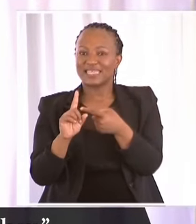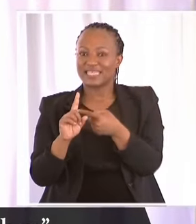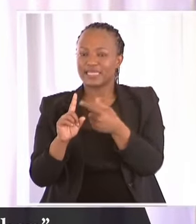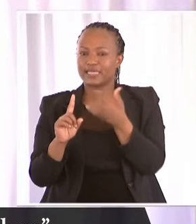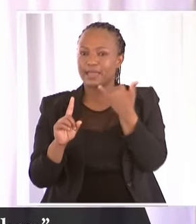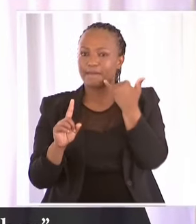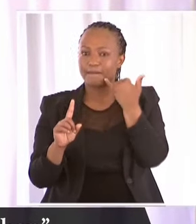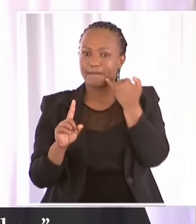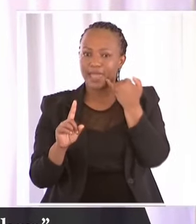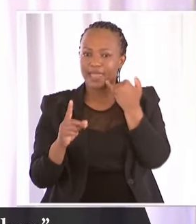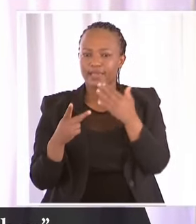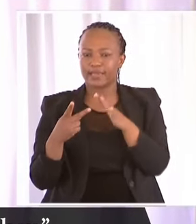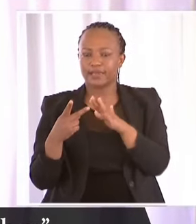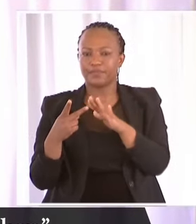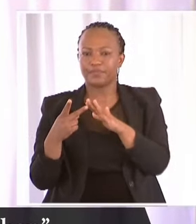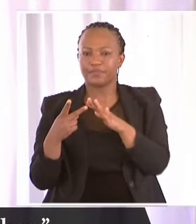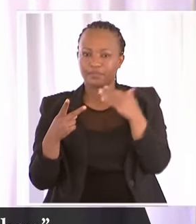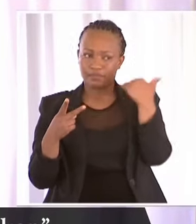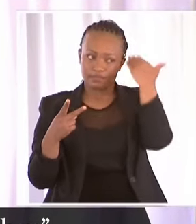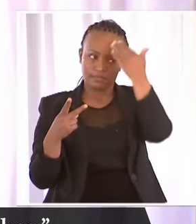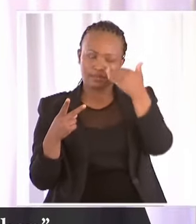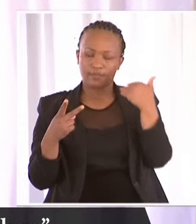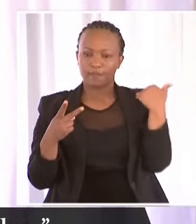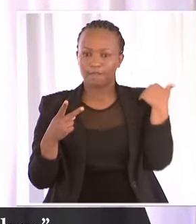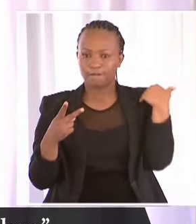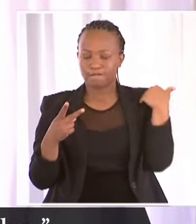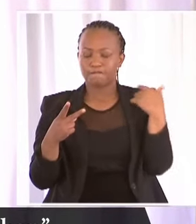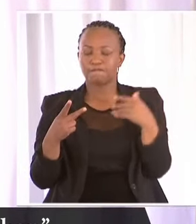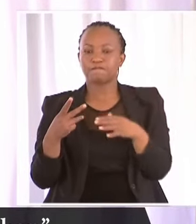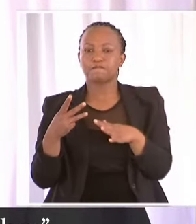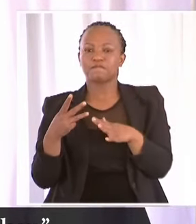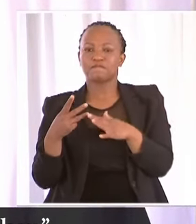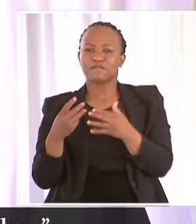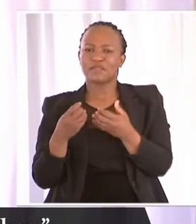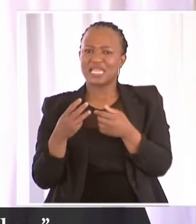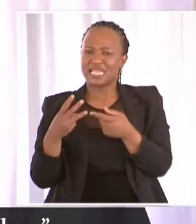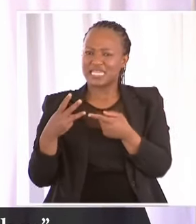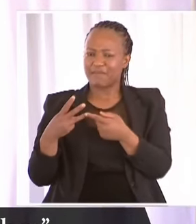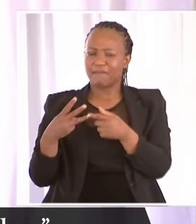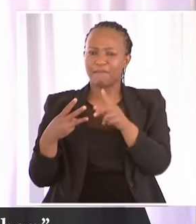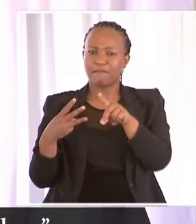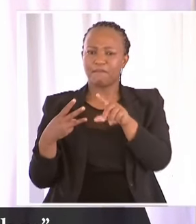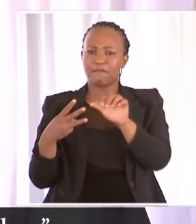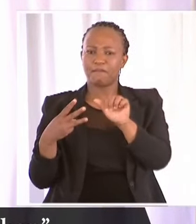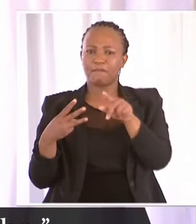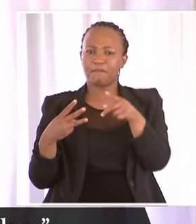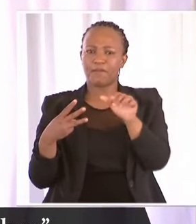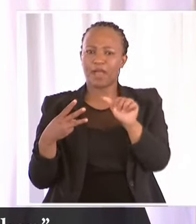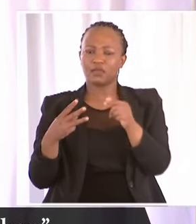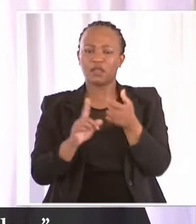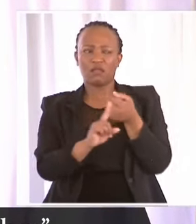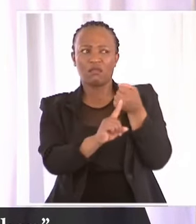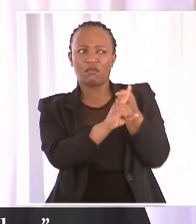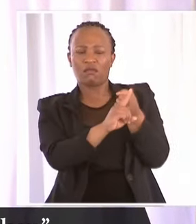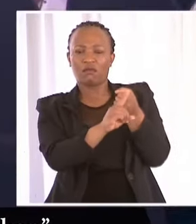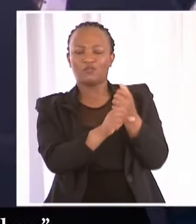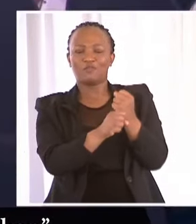Mbeki, Comrade Nkosazana, Dlamini Zuma, and many others worked hard to